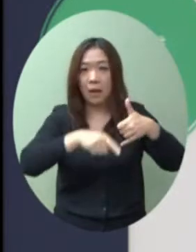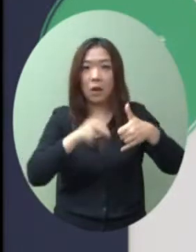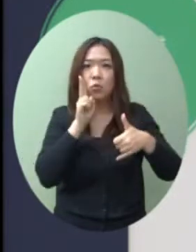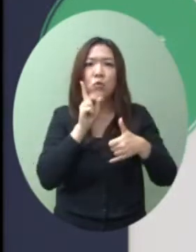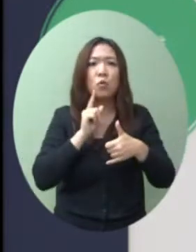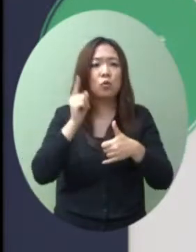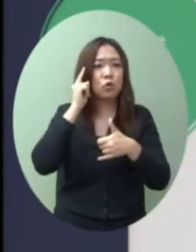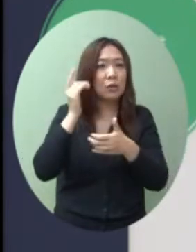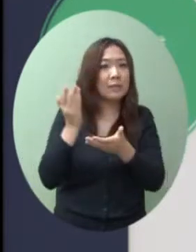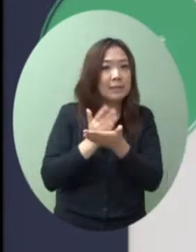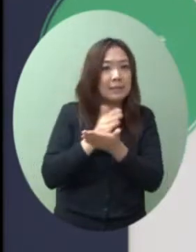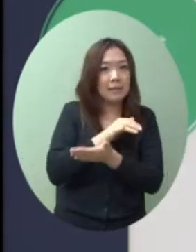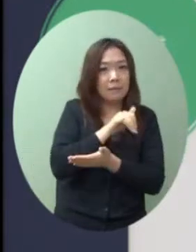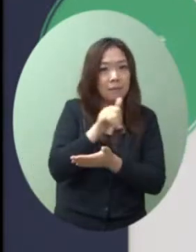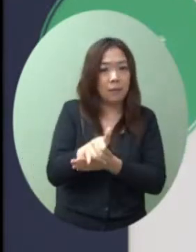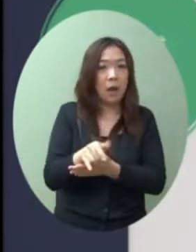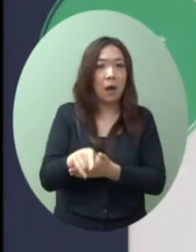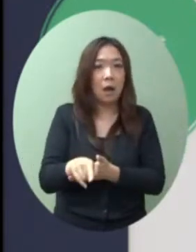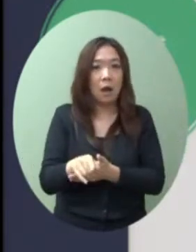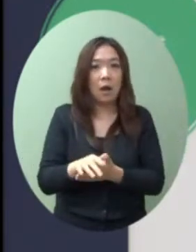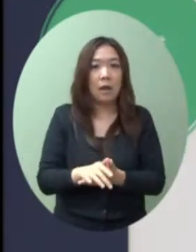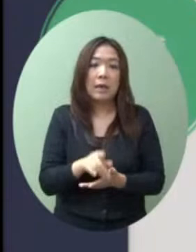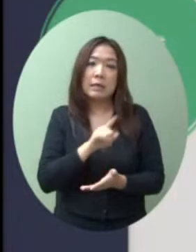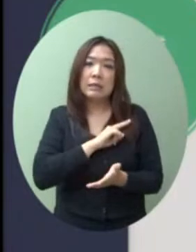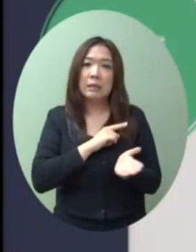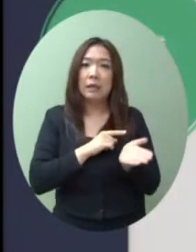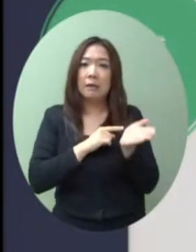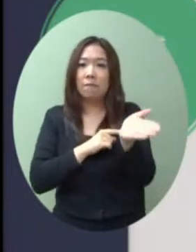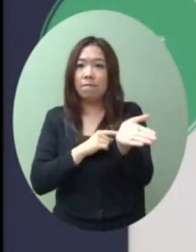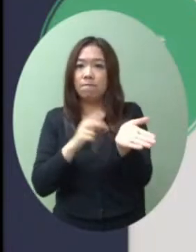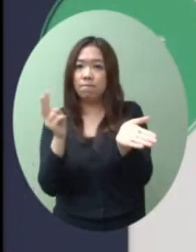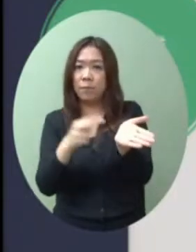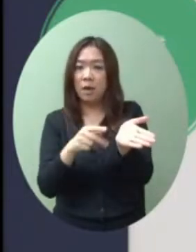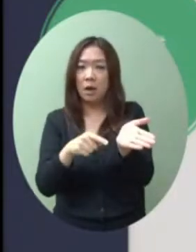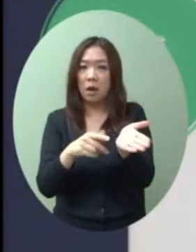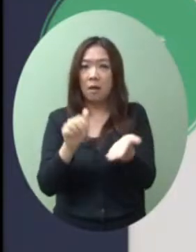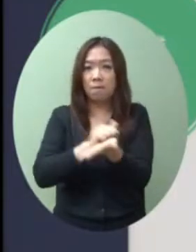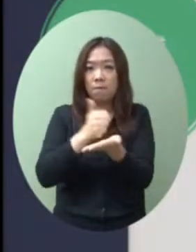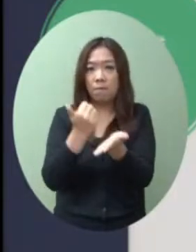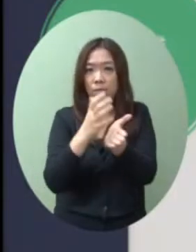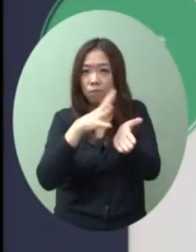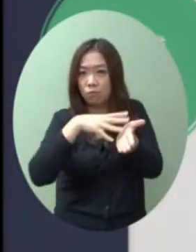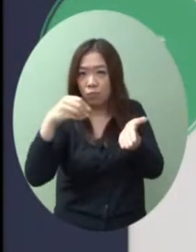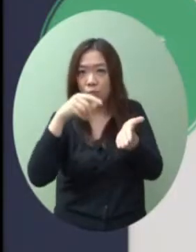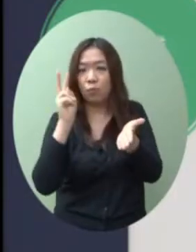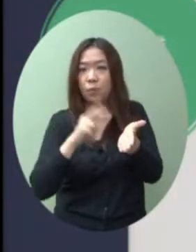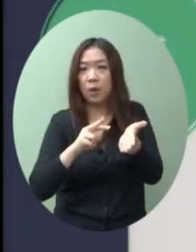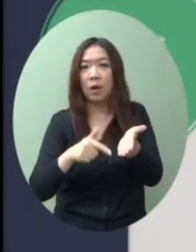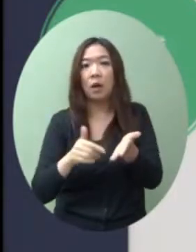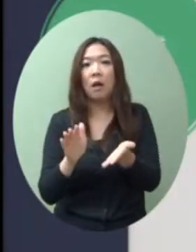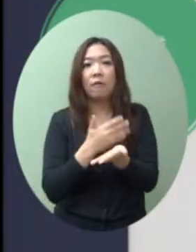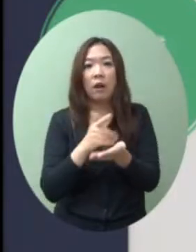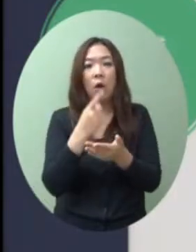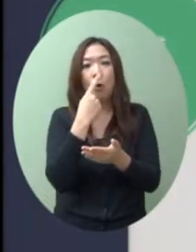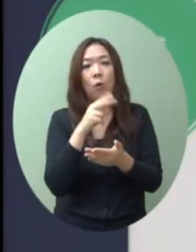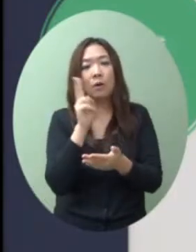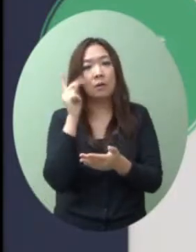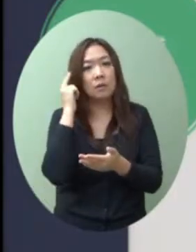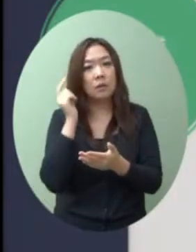he is under home isolation. If he tries to enter a premises requiring active checking, then